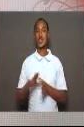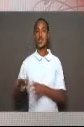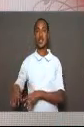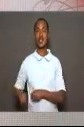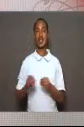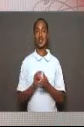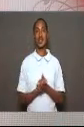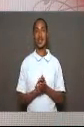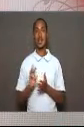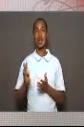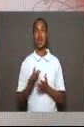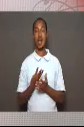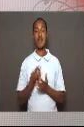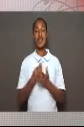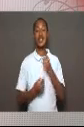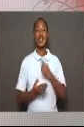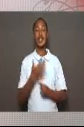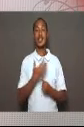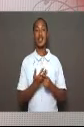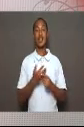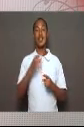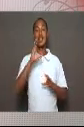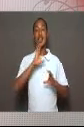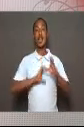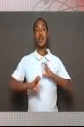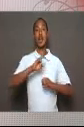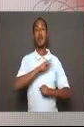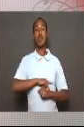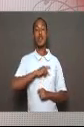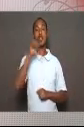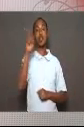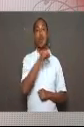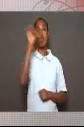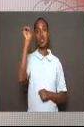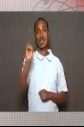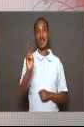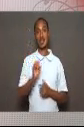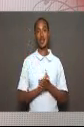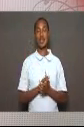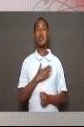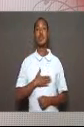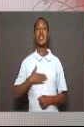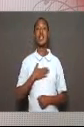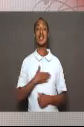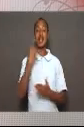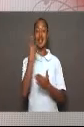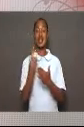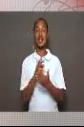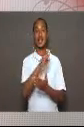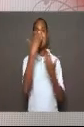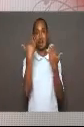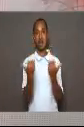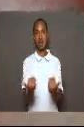Students, we have been discussing the chemical properties of peroxides. Please list them